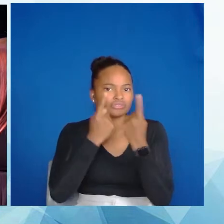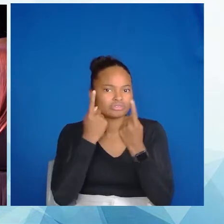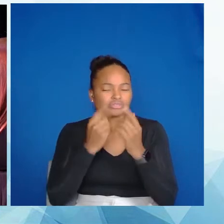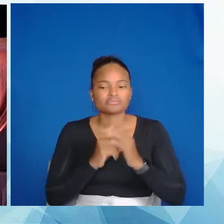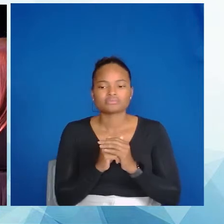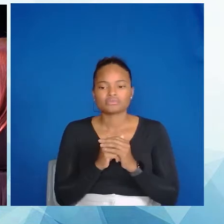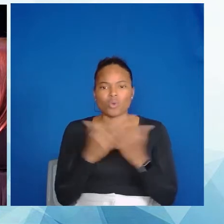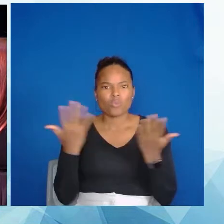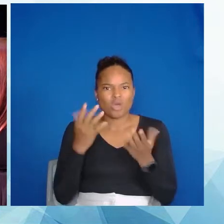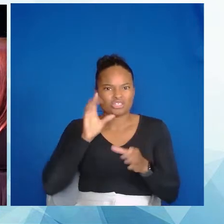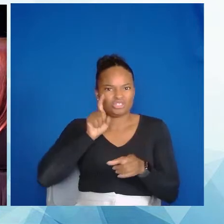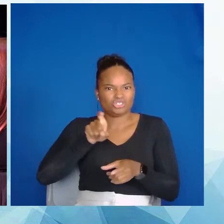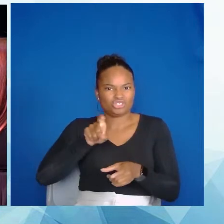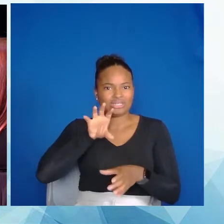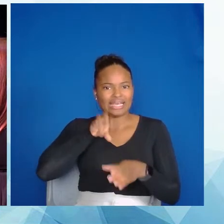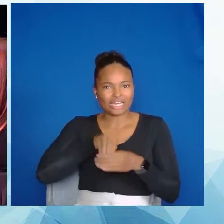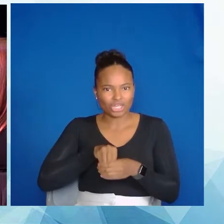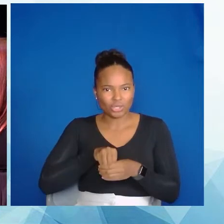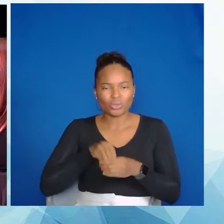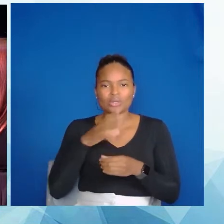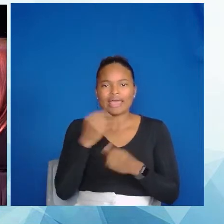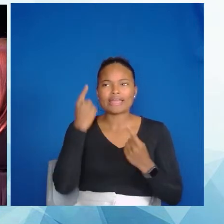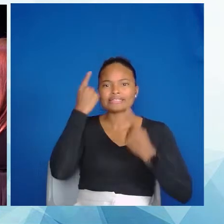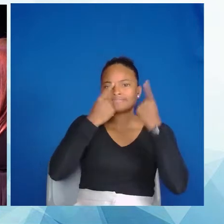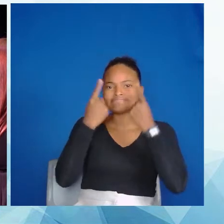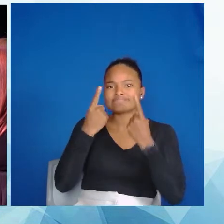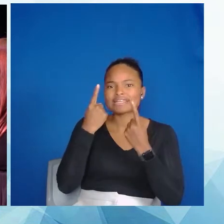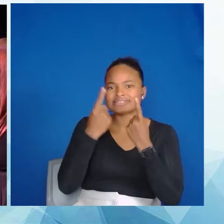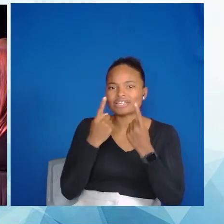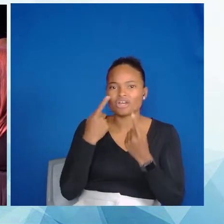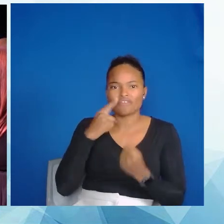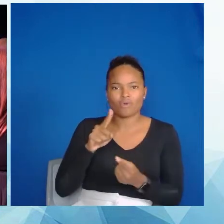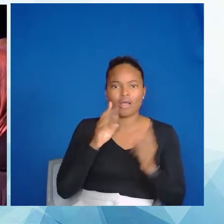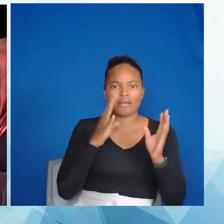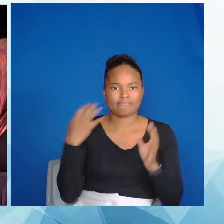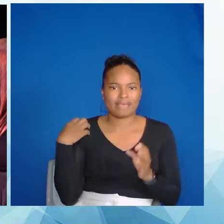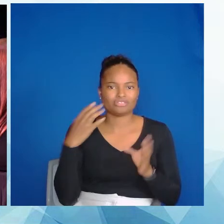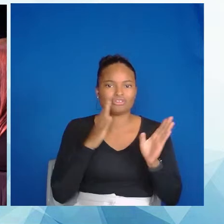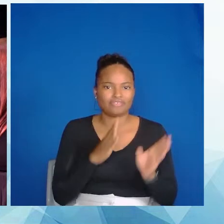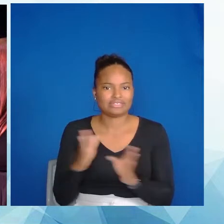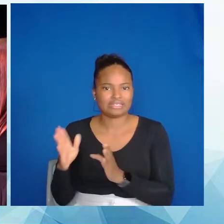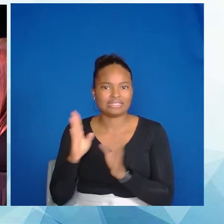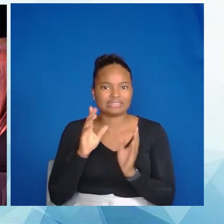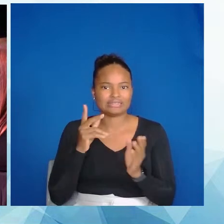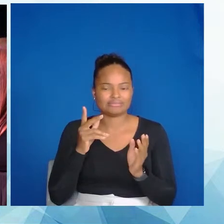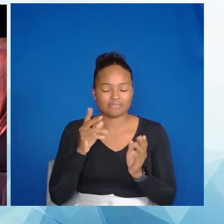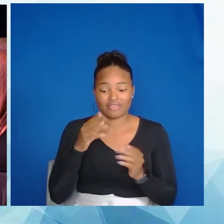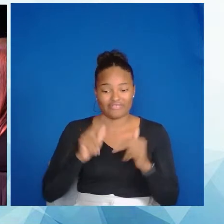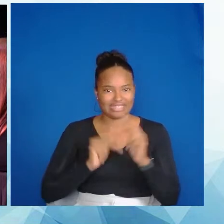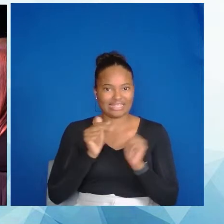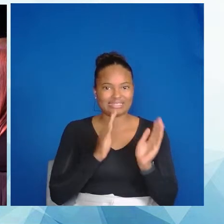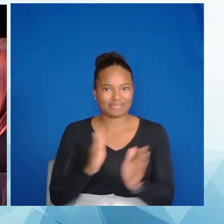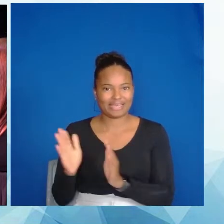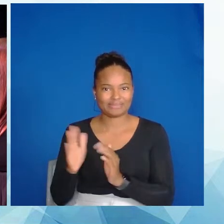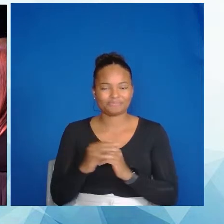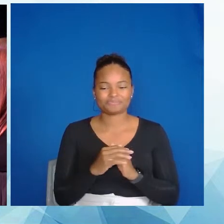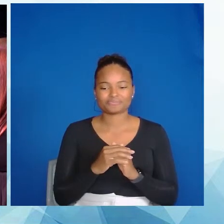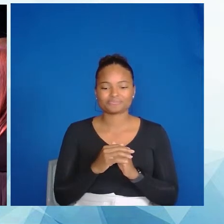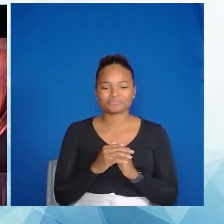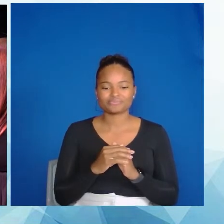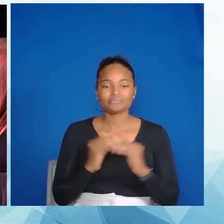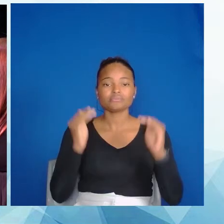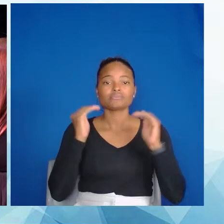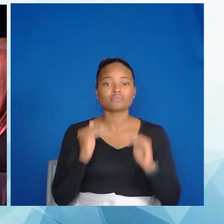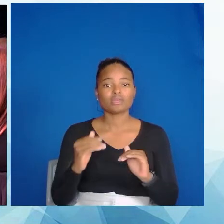be included and thought through with the master facilities plan. We also talked about the Office of